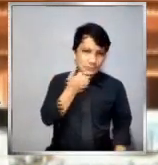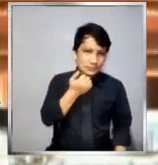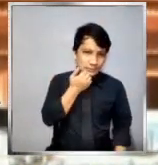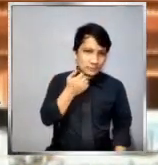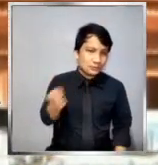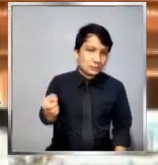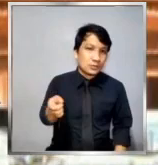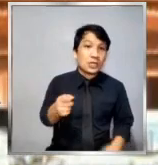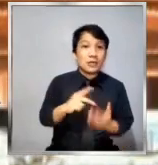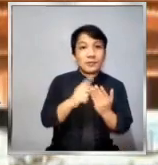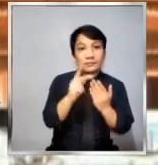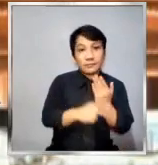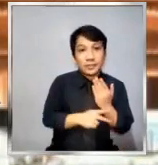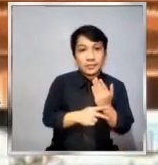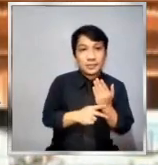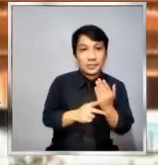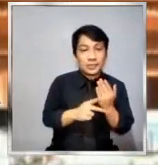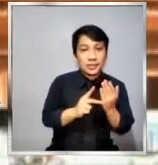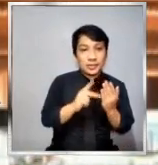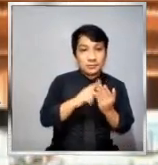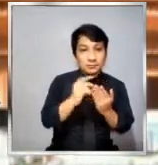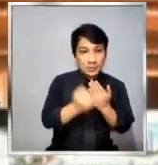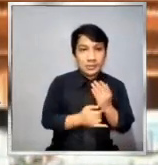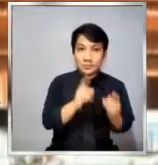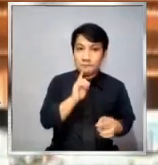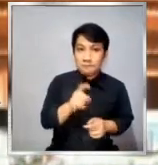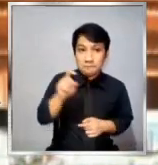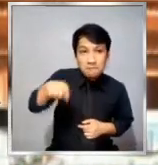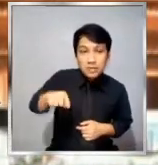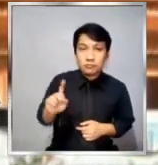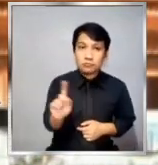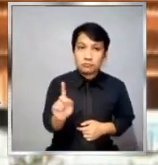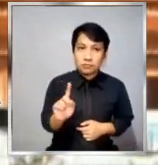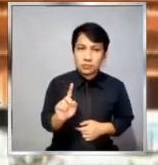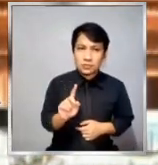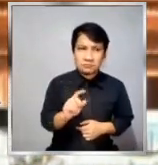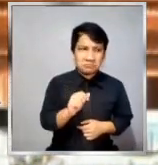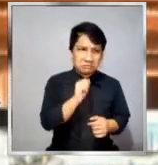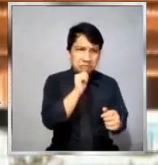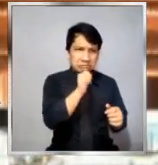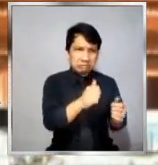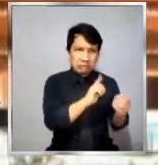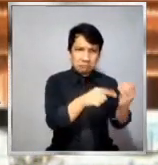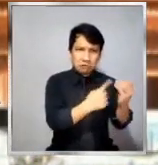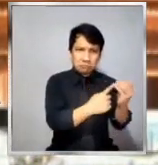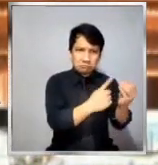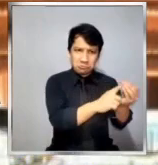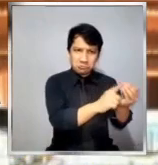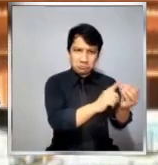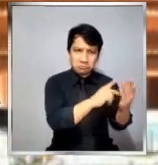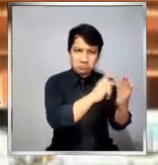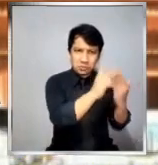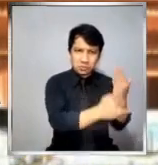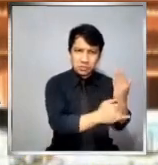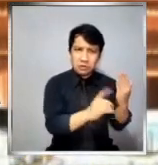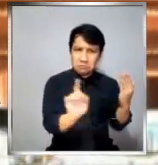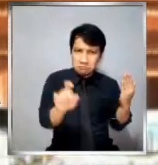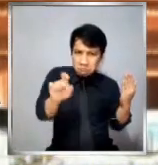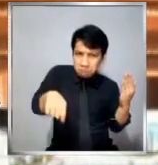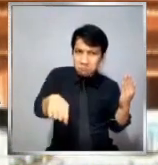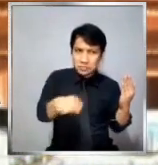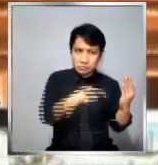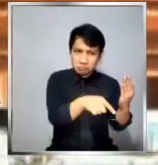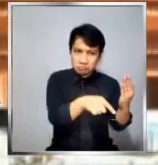na is really not a project, but supposedly a project, but